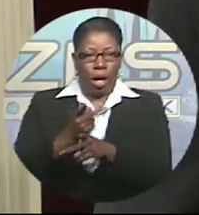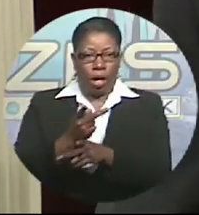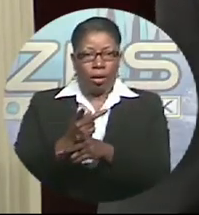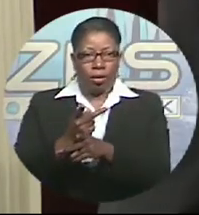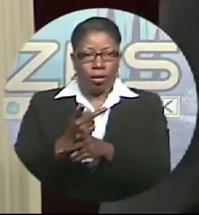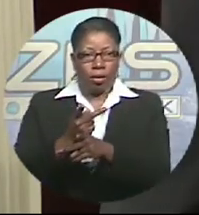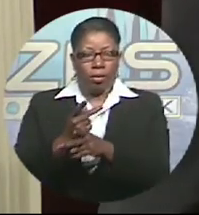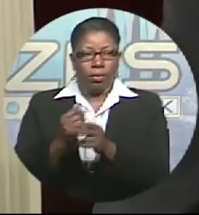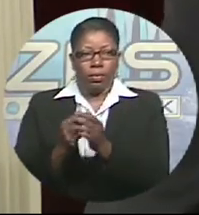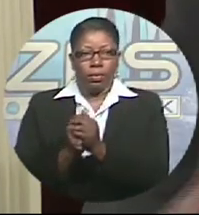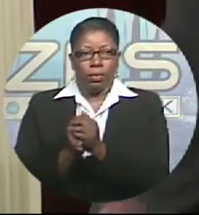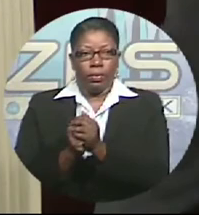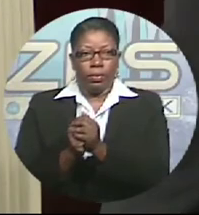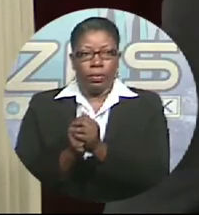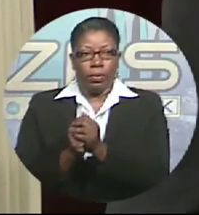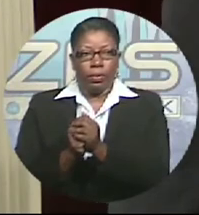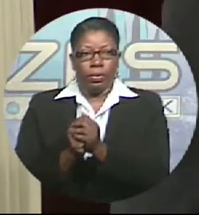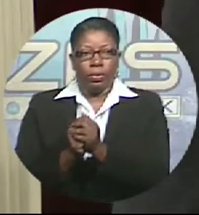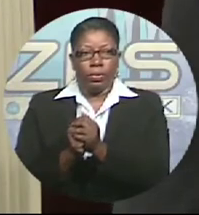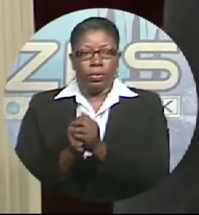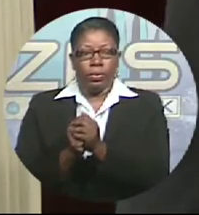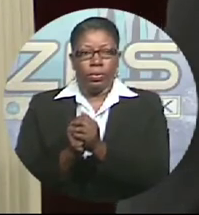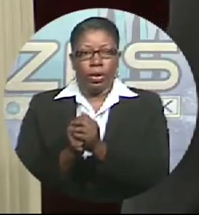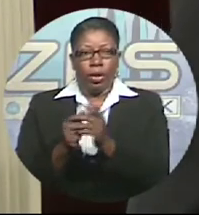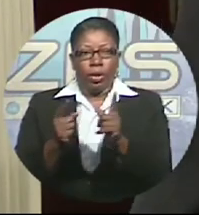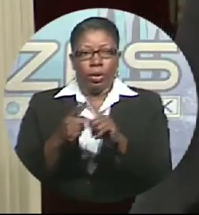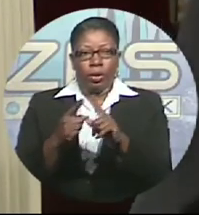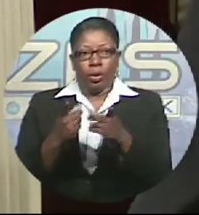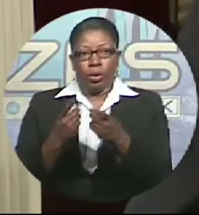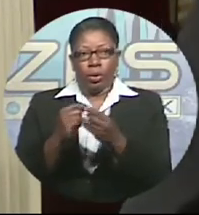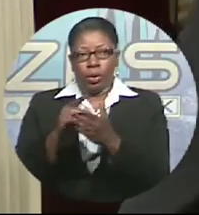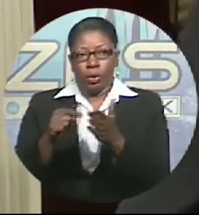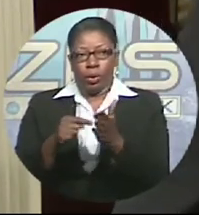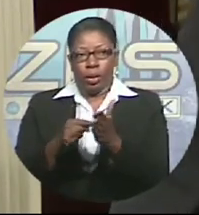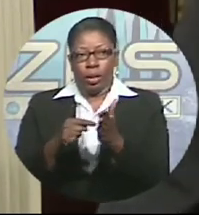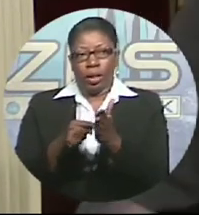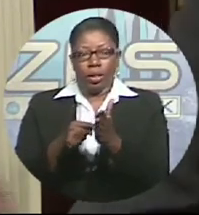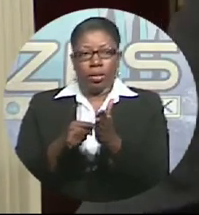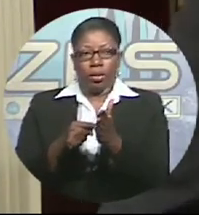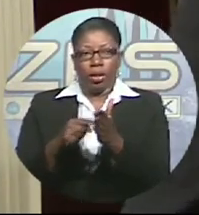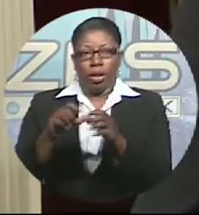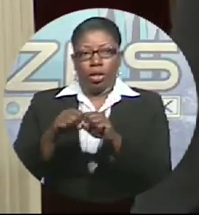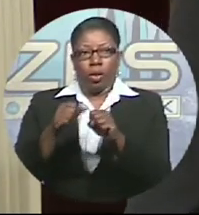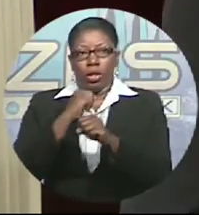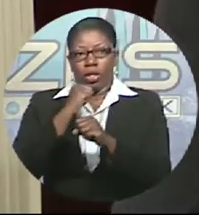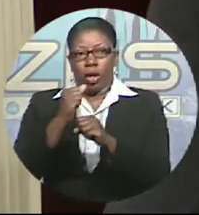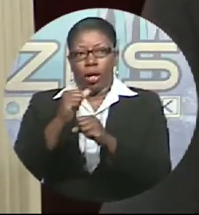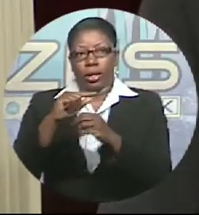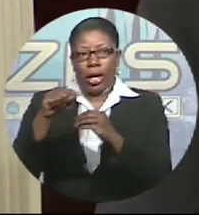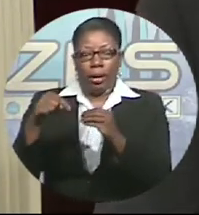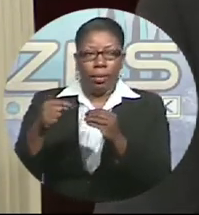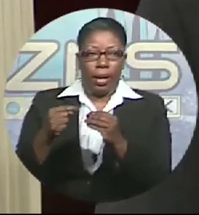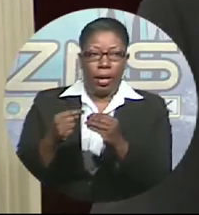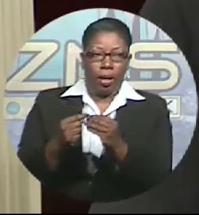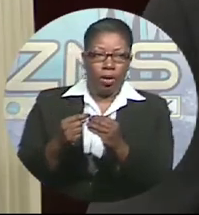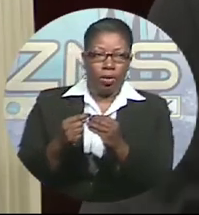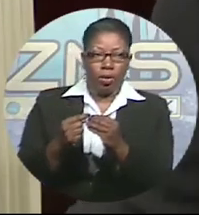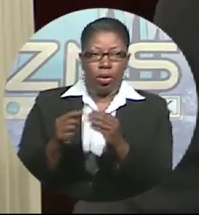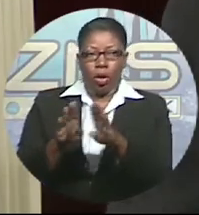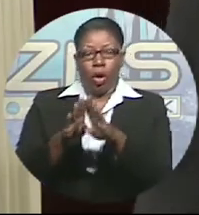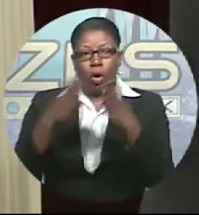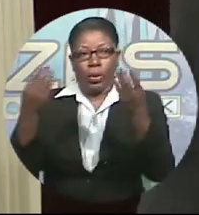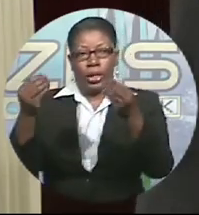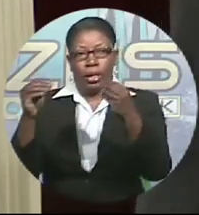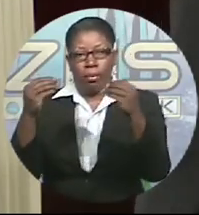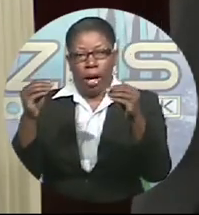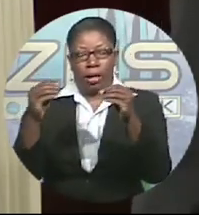scheme and trading environment to do so. So it's not just about opening the